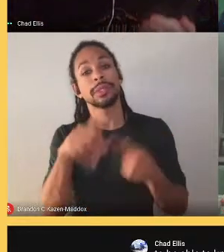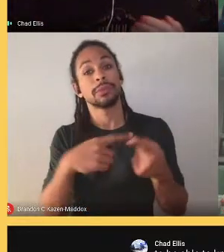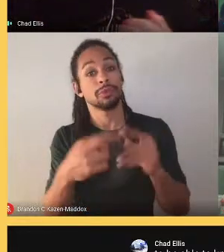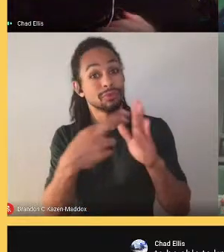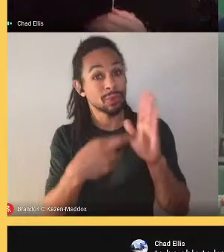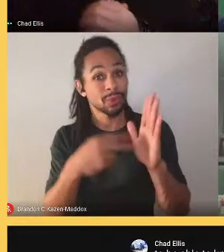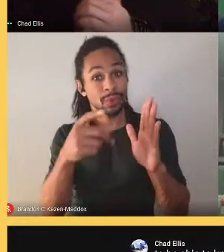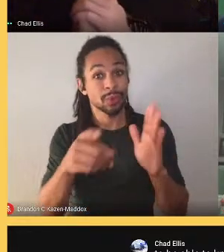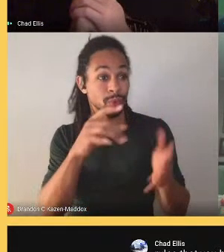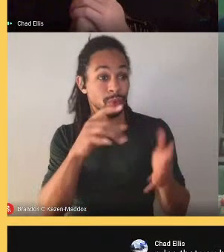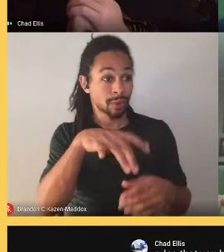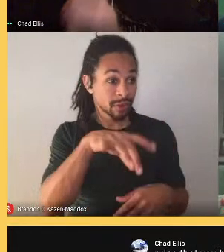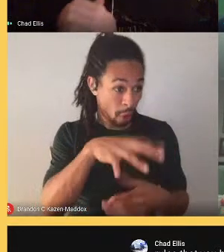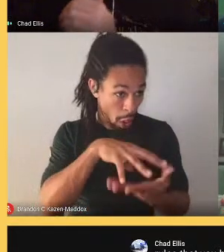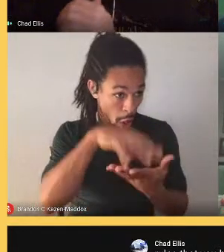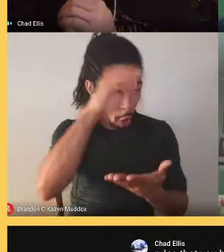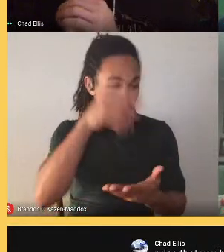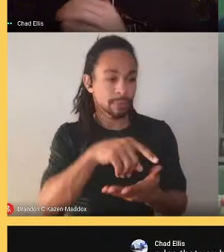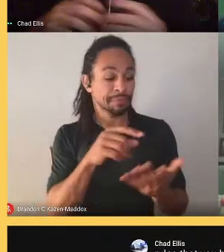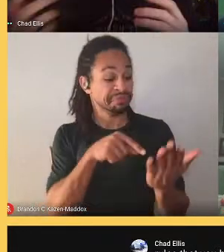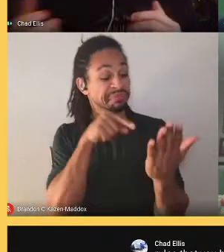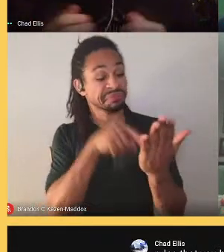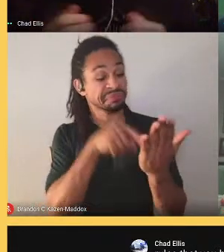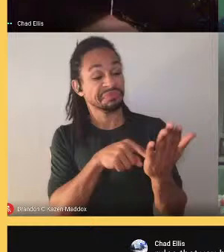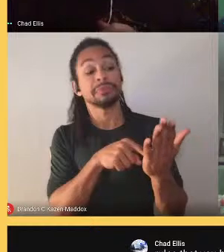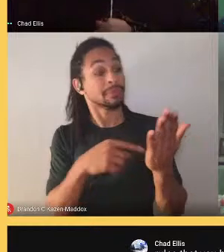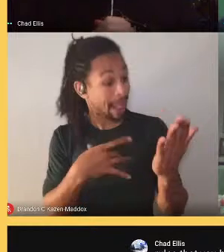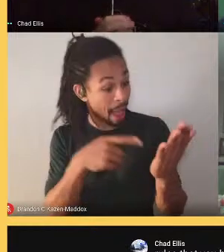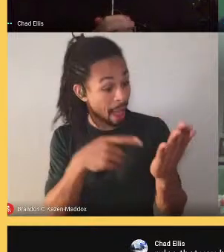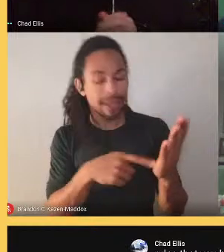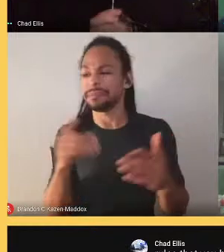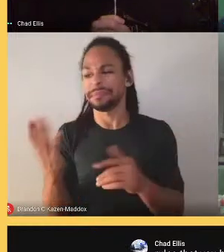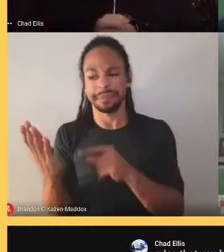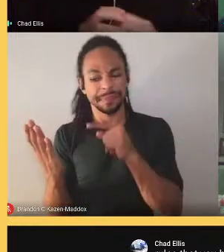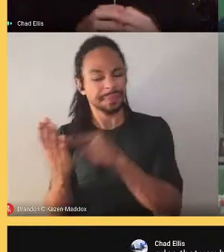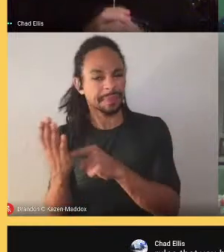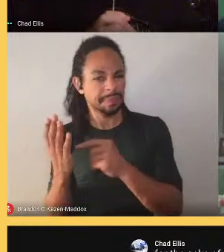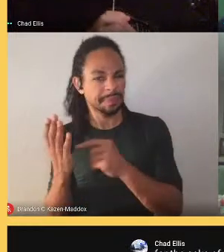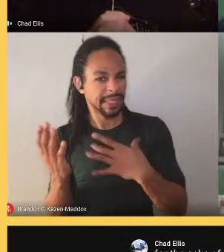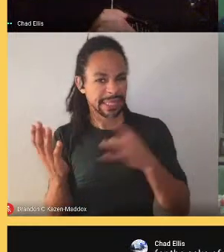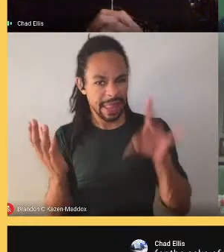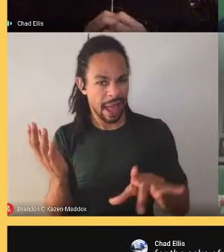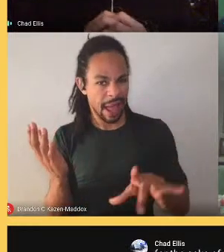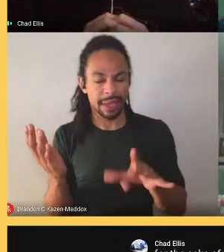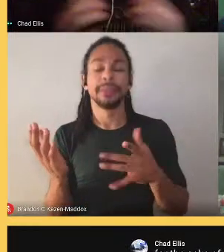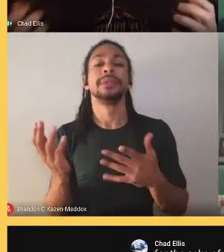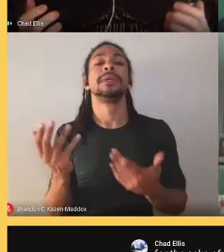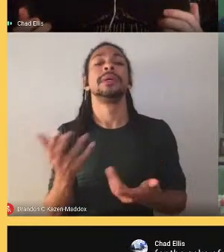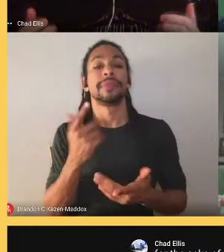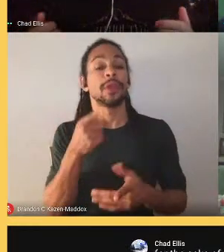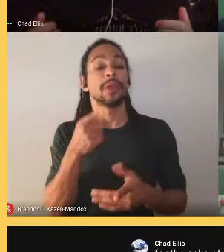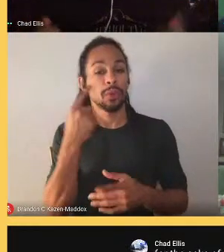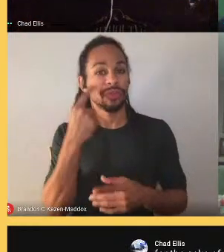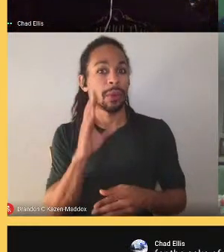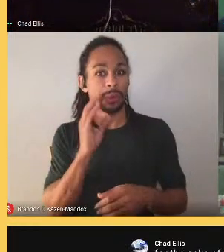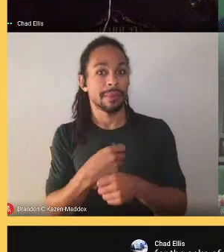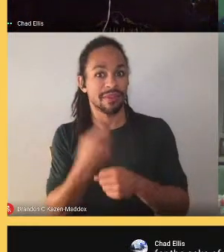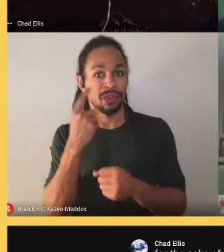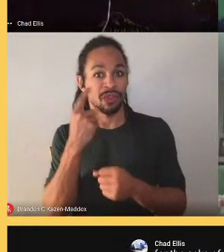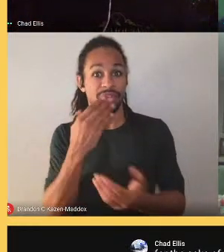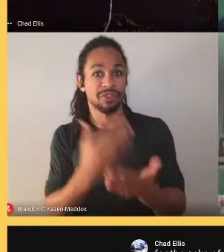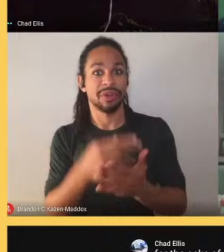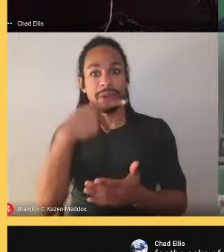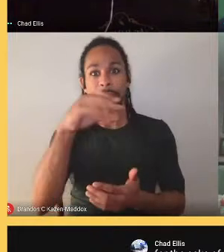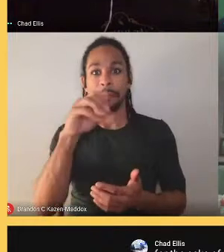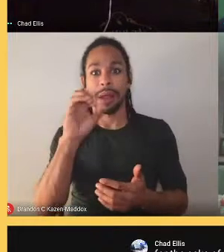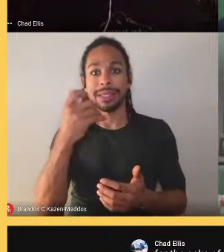good, just general house rules, no matter what system you're using, that you think make for a good podcast experience? I can